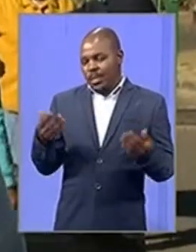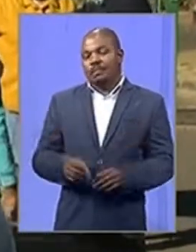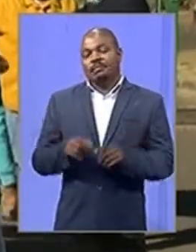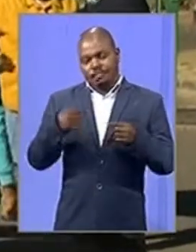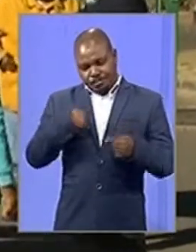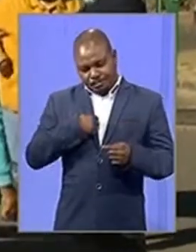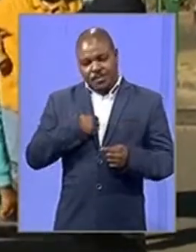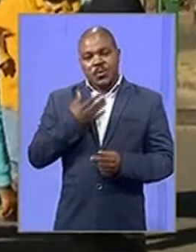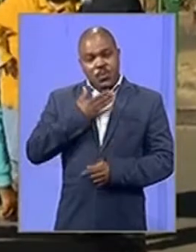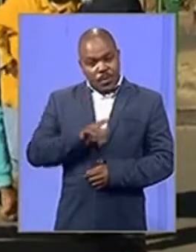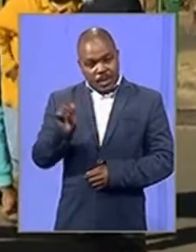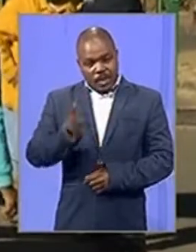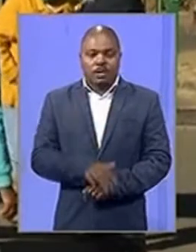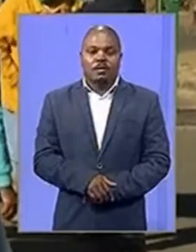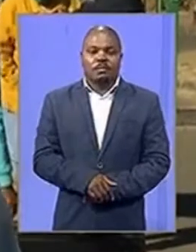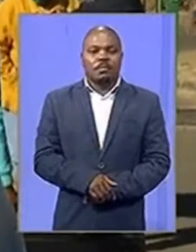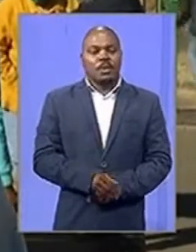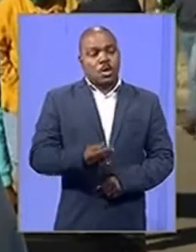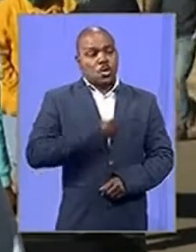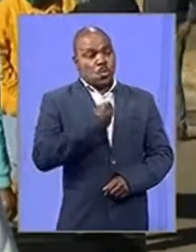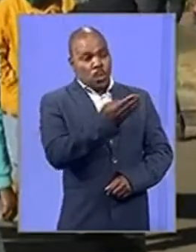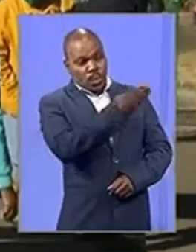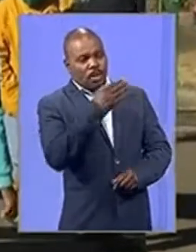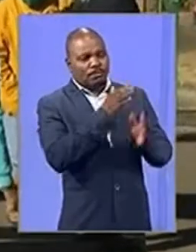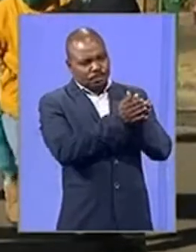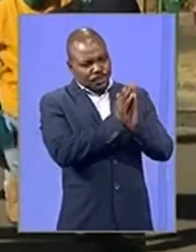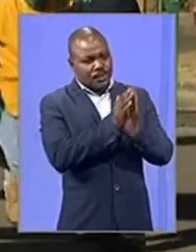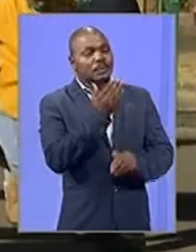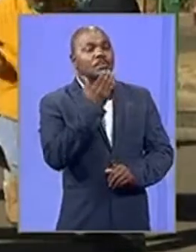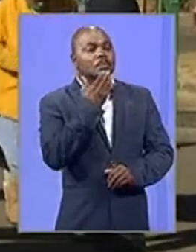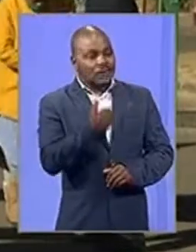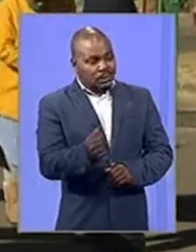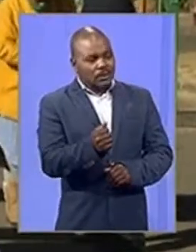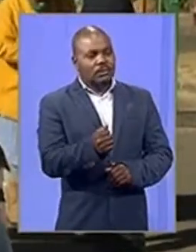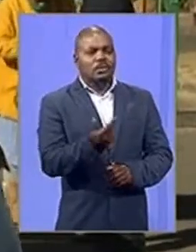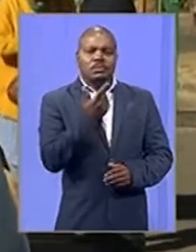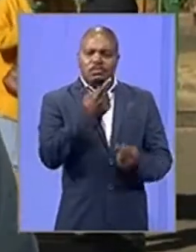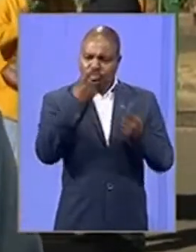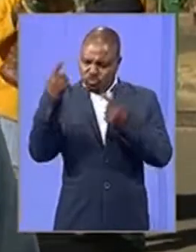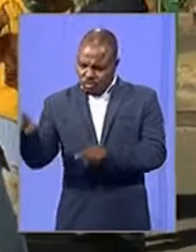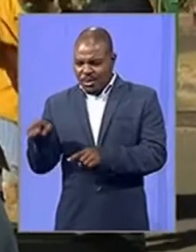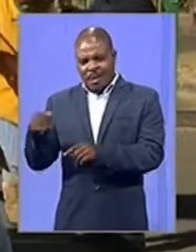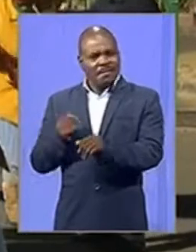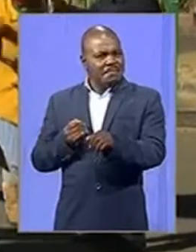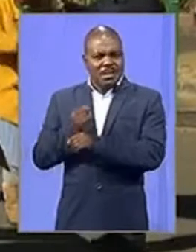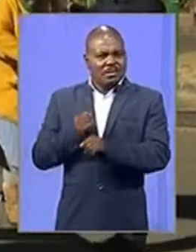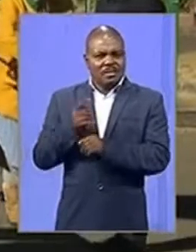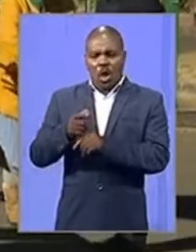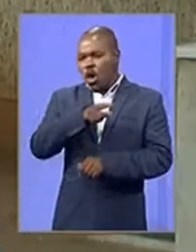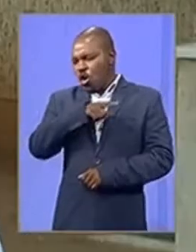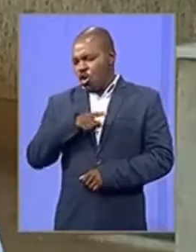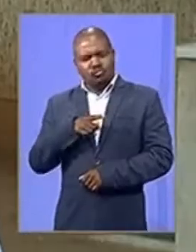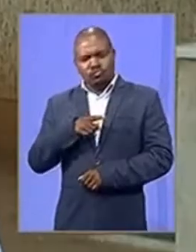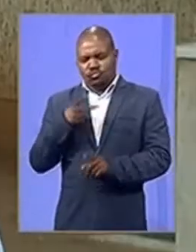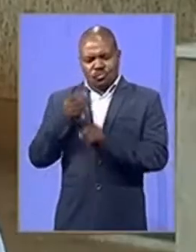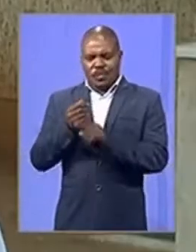rata ho kopa batjha hore ha re tseng ho sebetsa ka pele mona, doesn't take long.